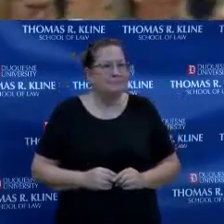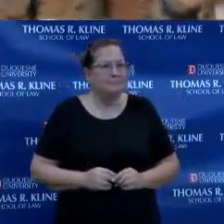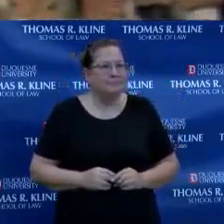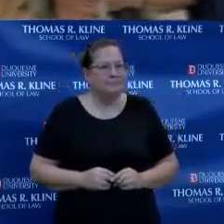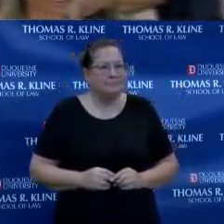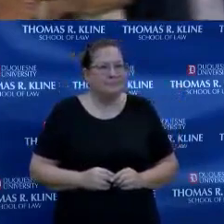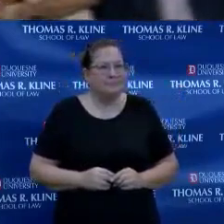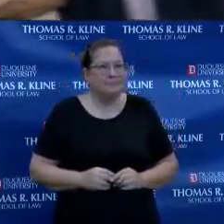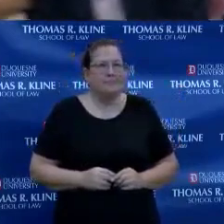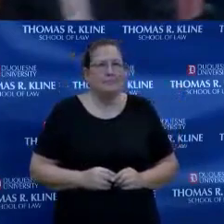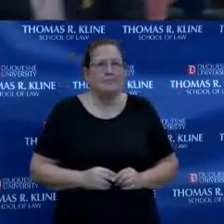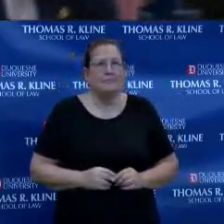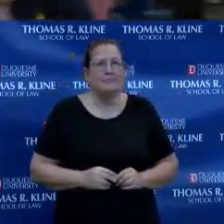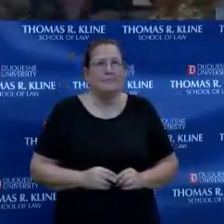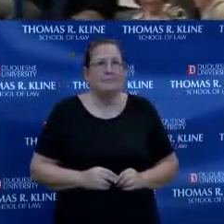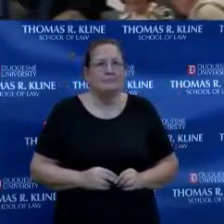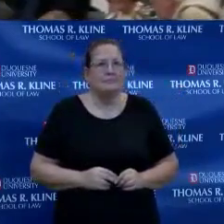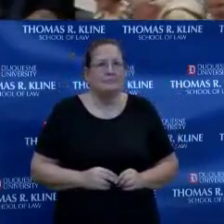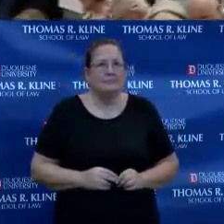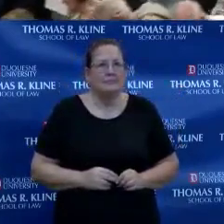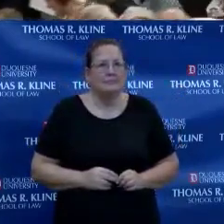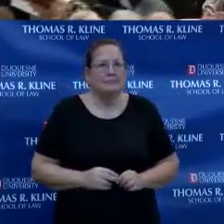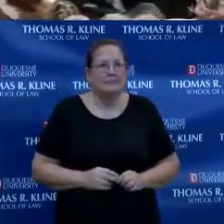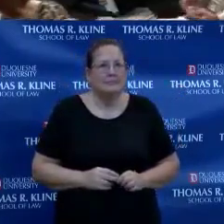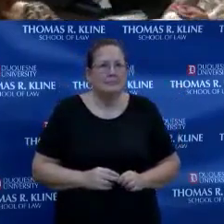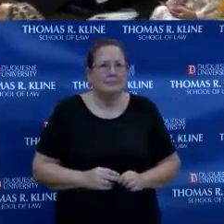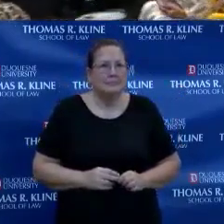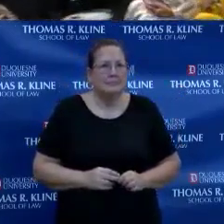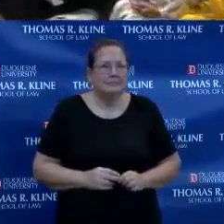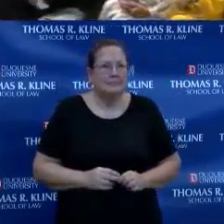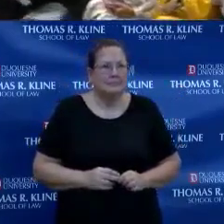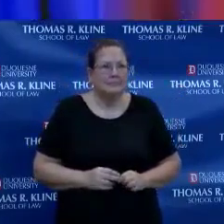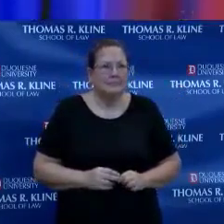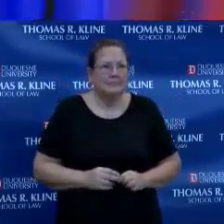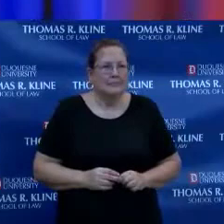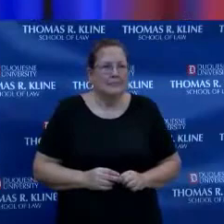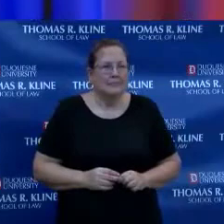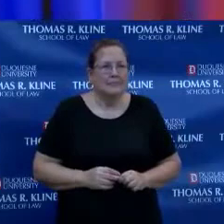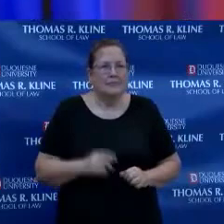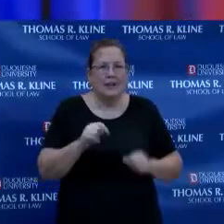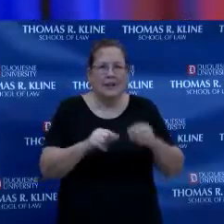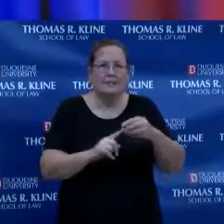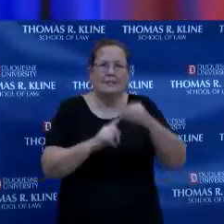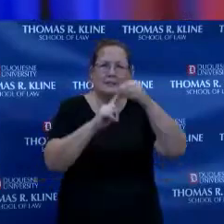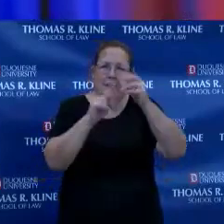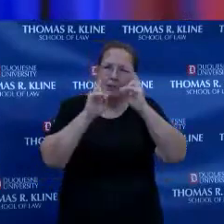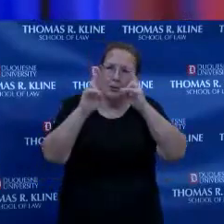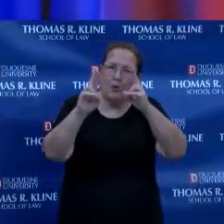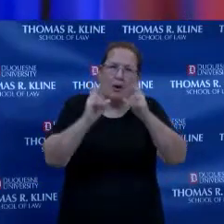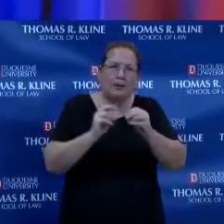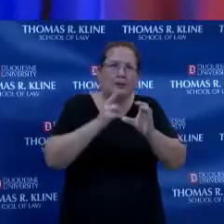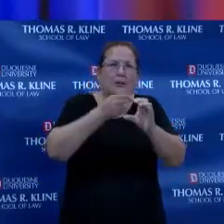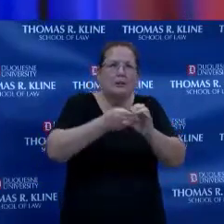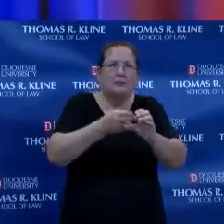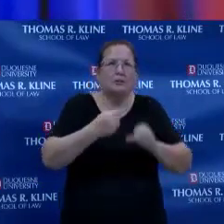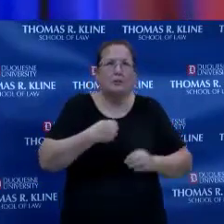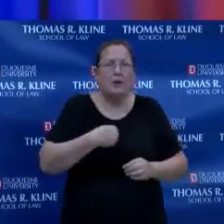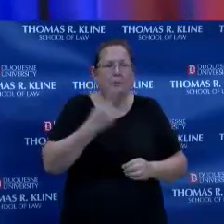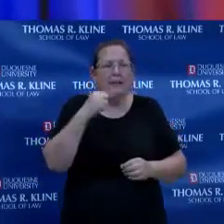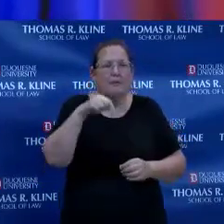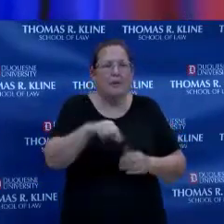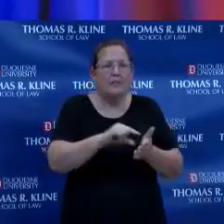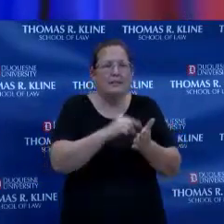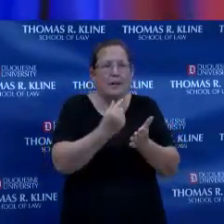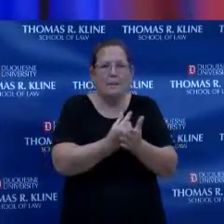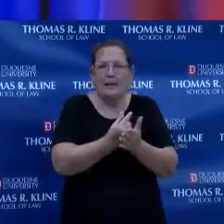Okay, pretty good round of applause for all of you out there. It's a special honor to join all of you for this commencement